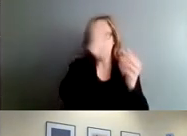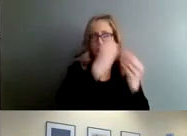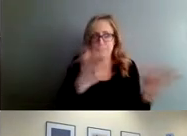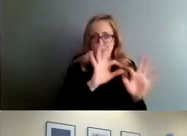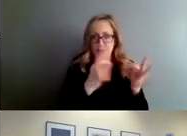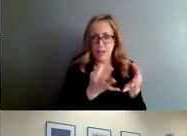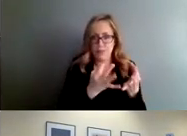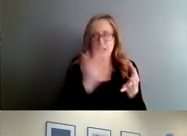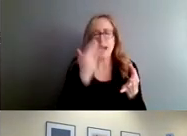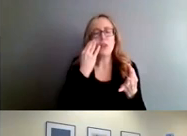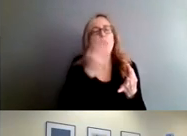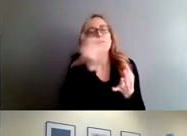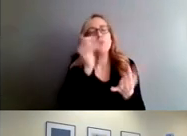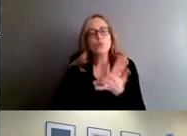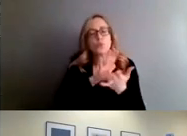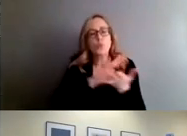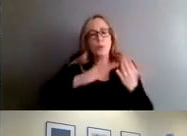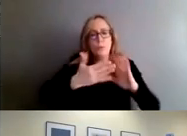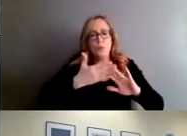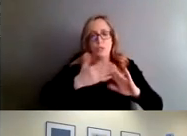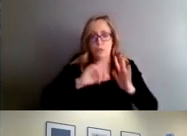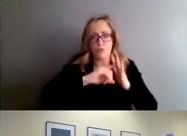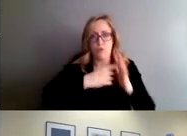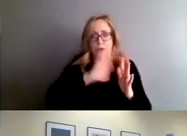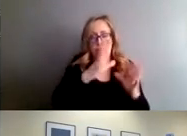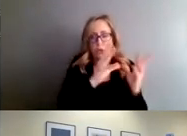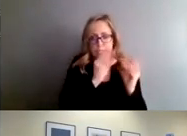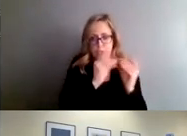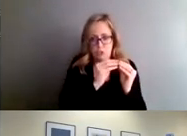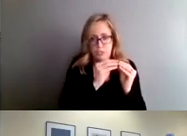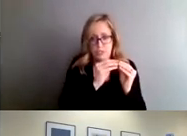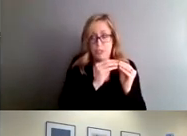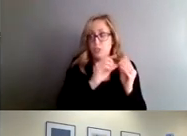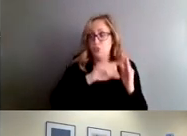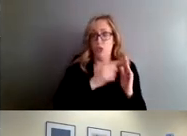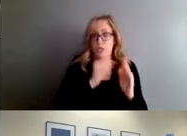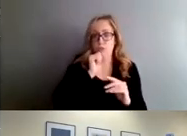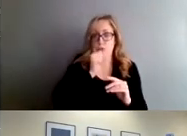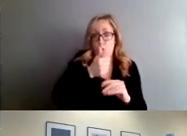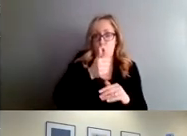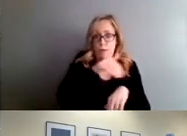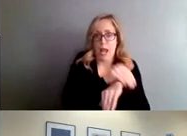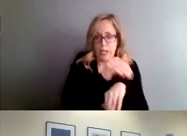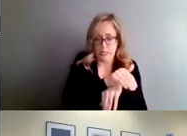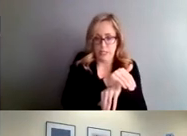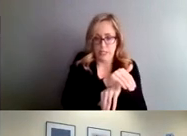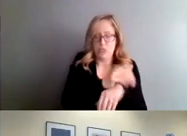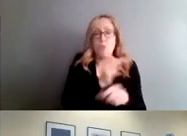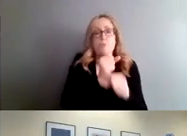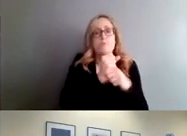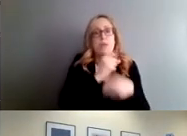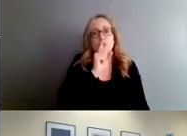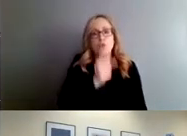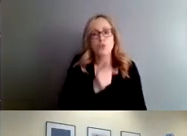school communities are starting their sessions as soon as tomorrow night. So make sure that you